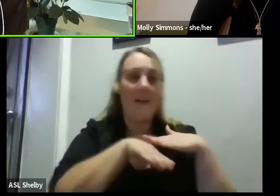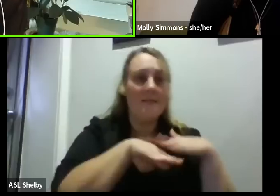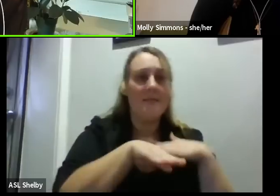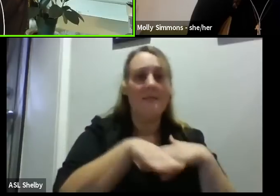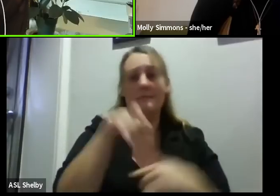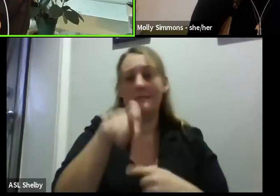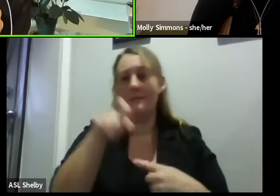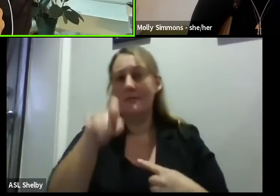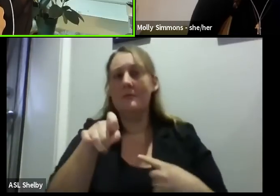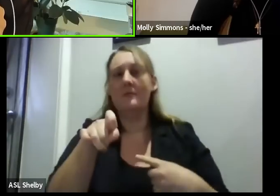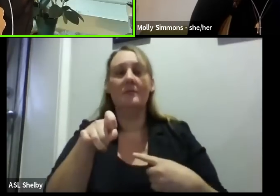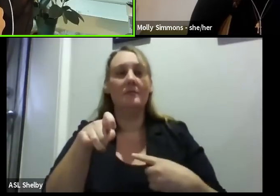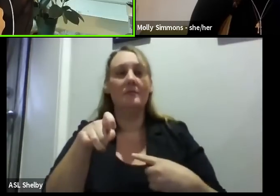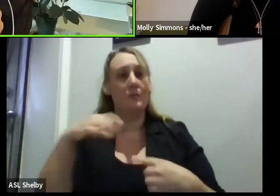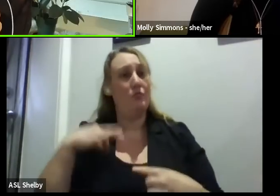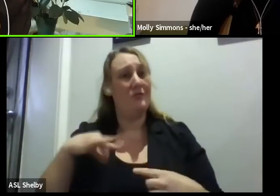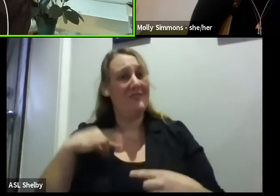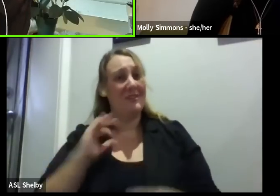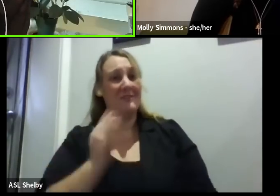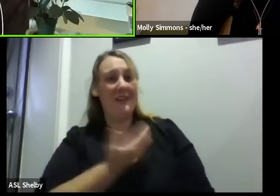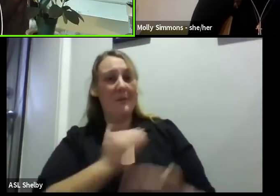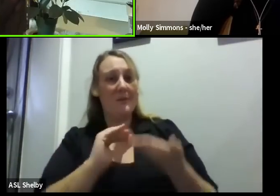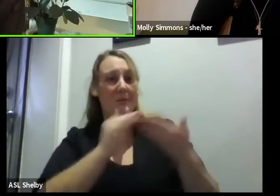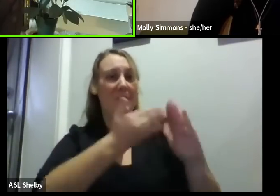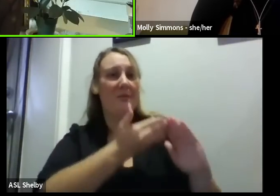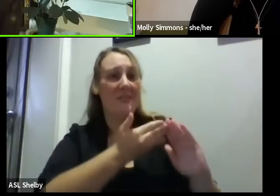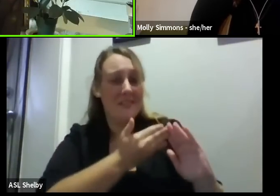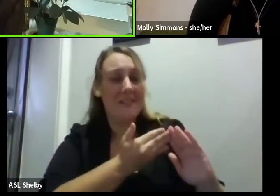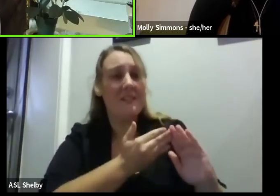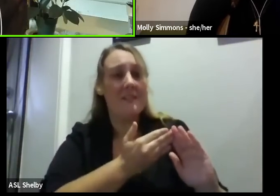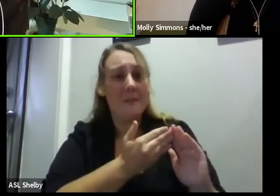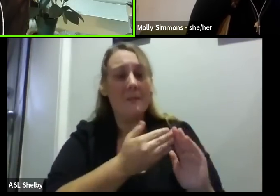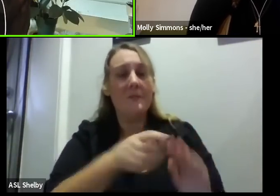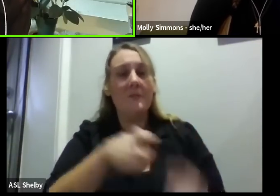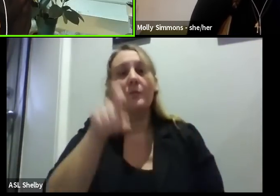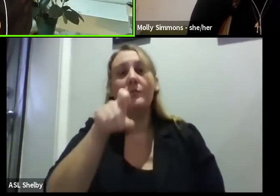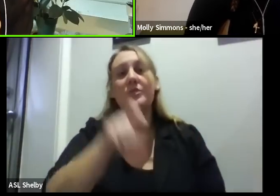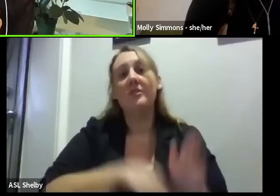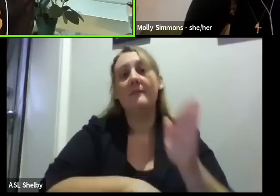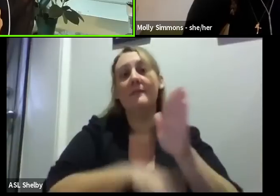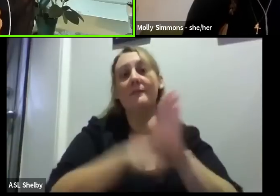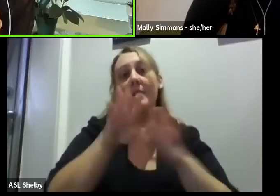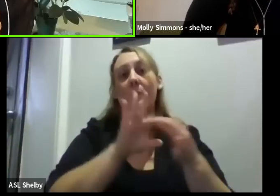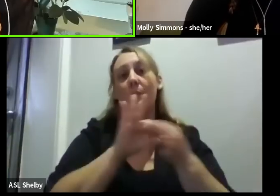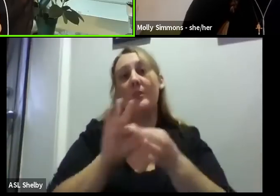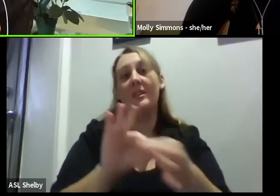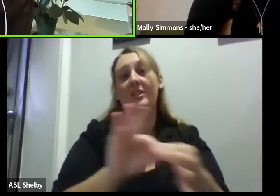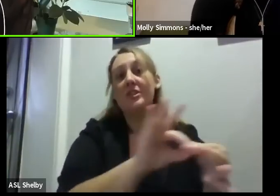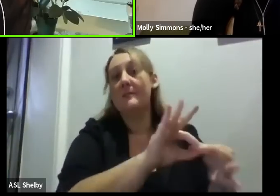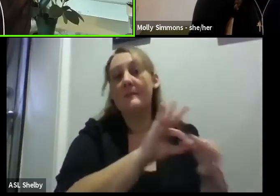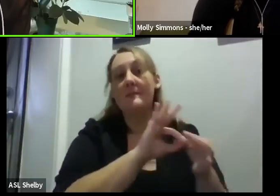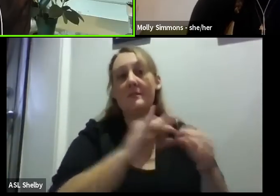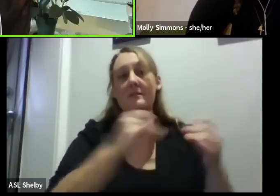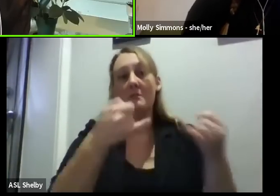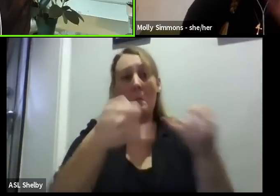and privilege of our community members, and build relationships across these divisive societal borders. Our mutual aid work,